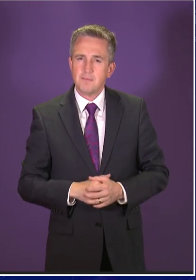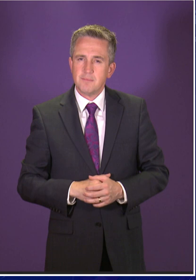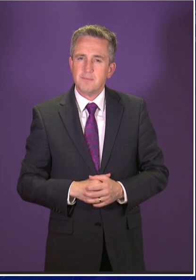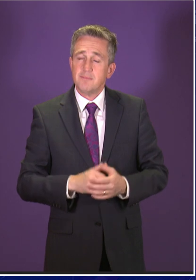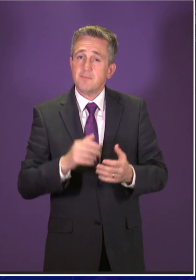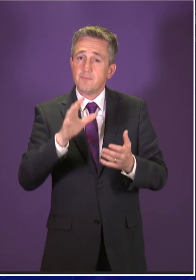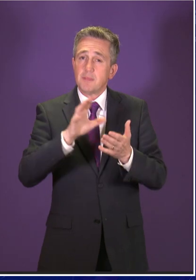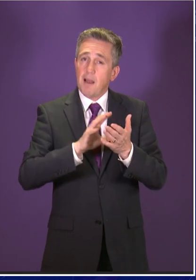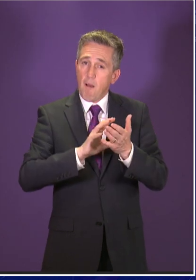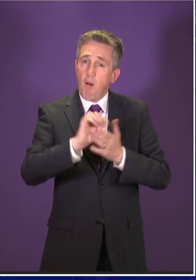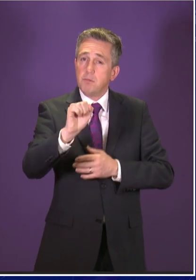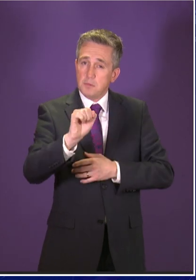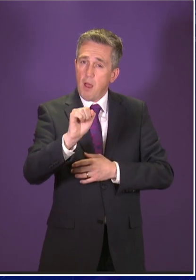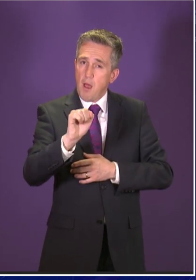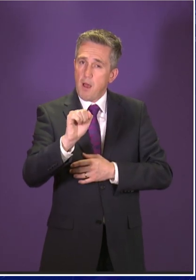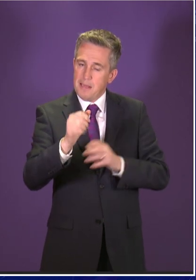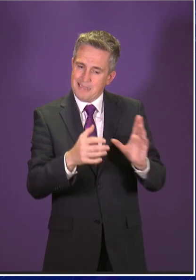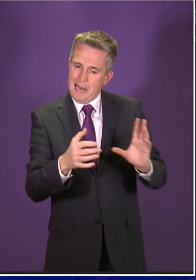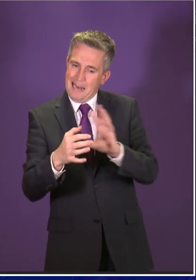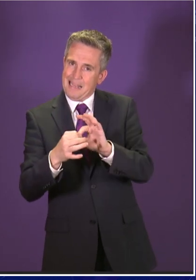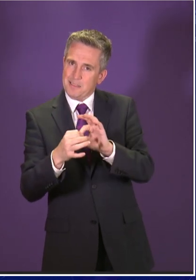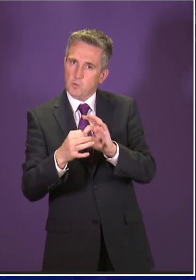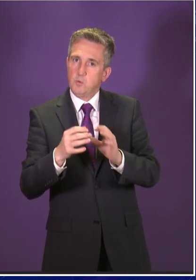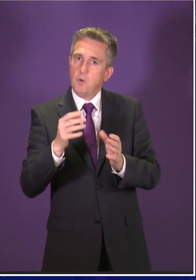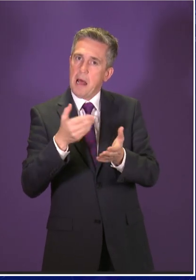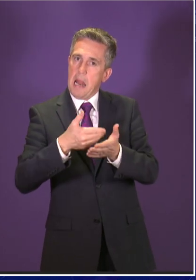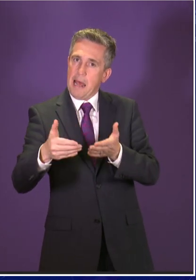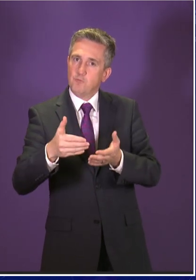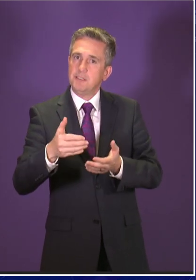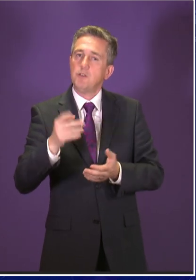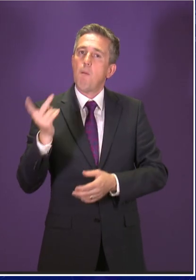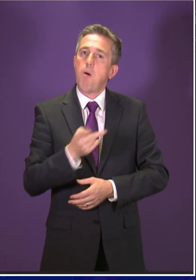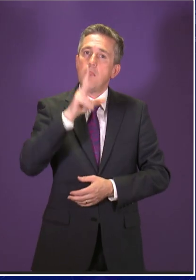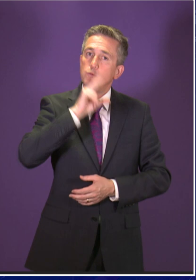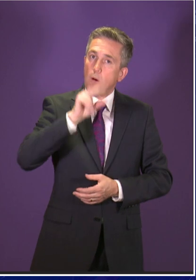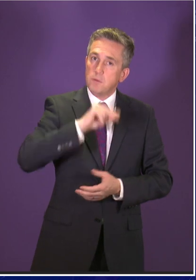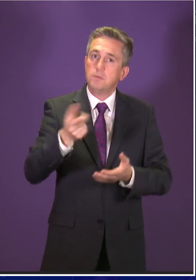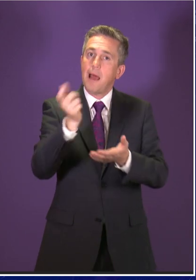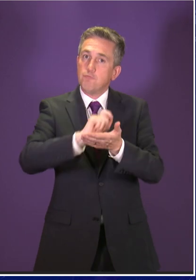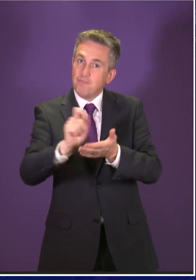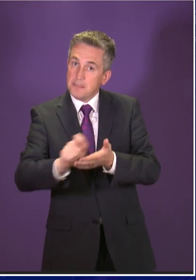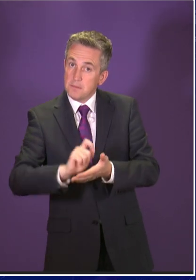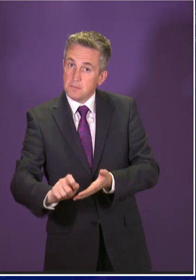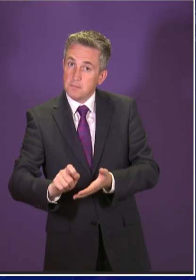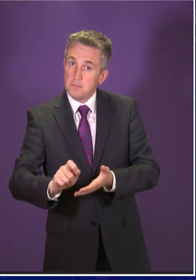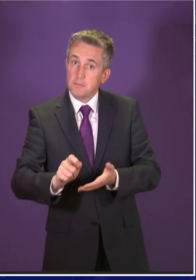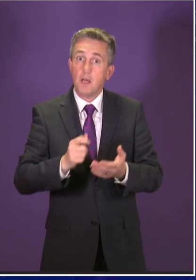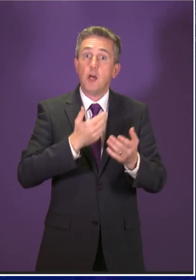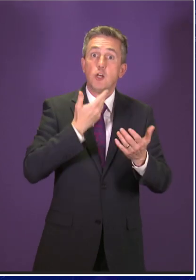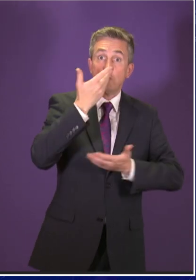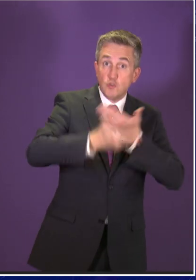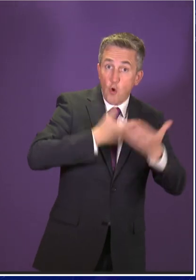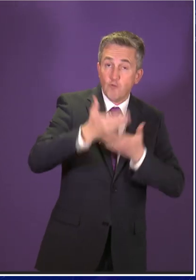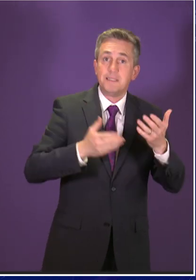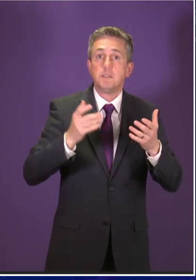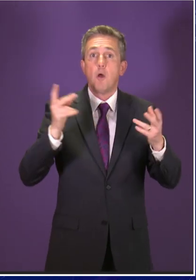the heart of a culture is a language, spoken and written, stories, music, and